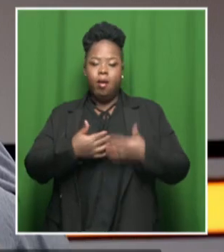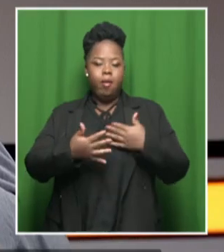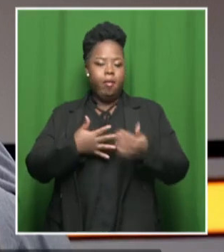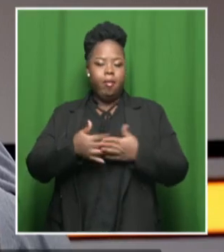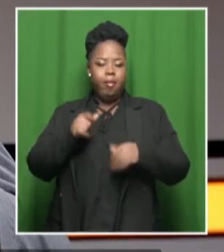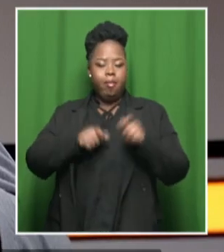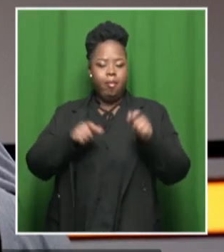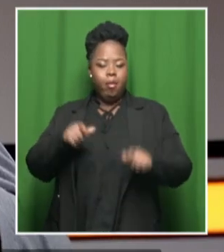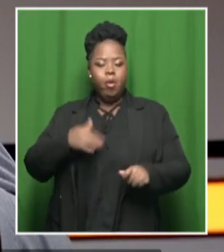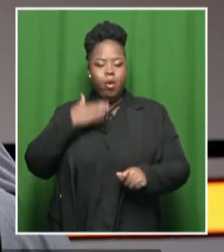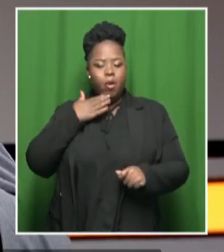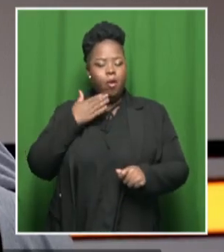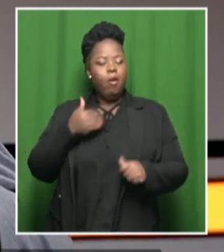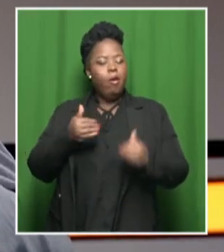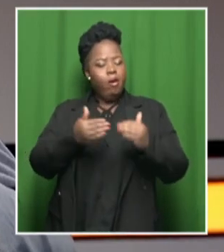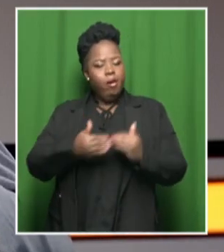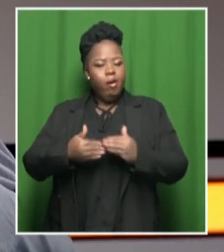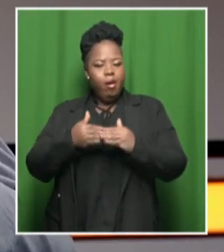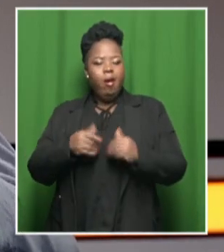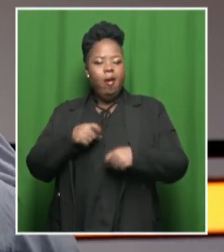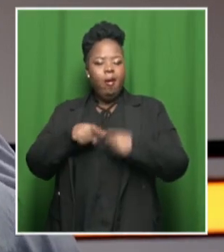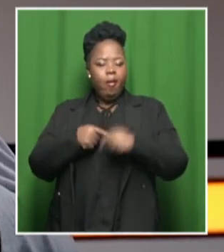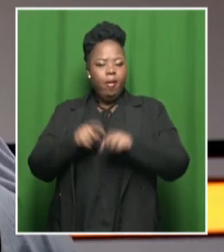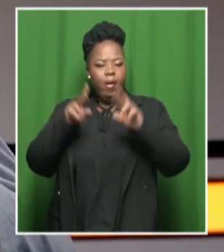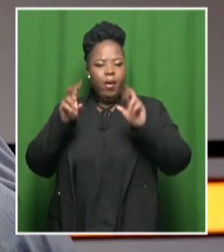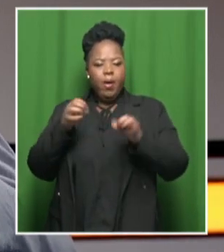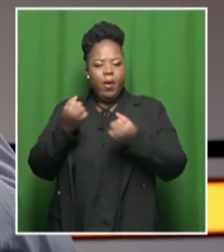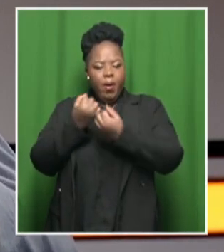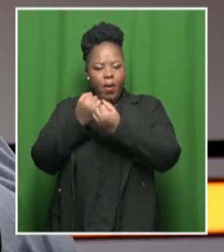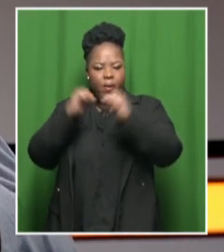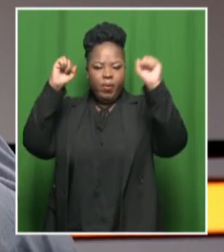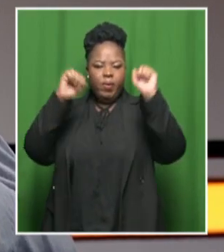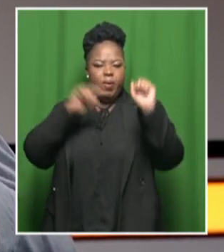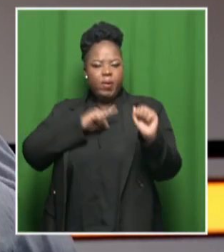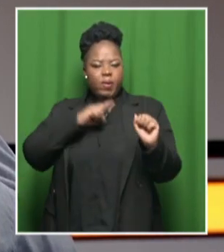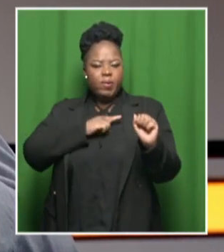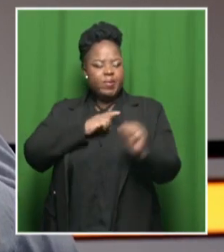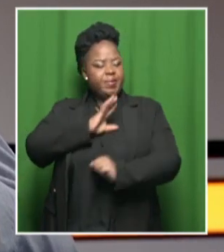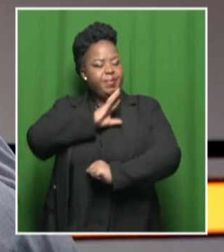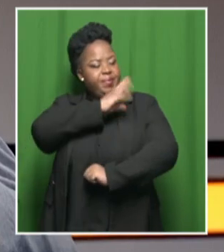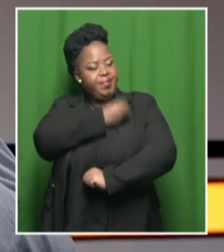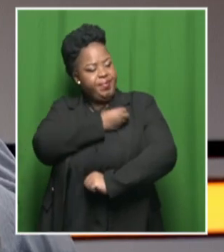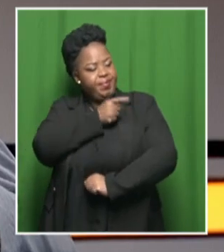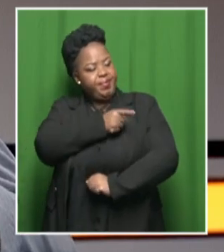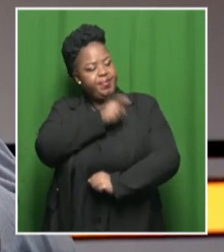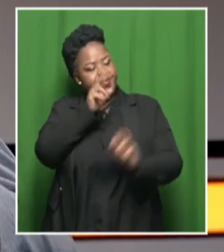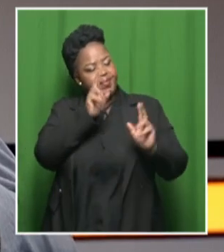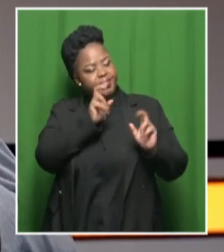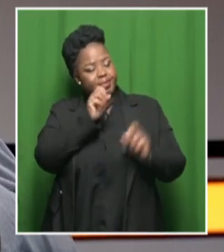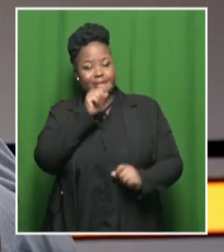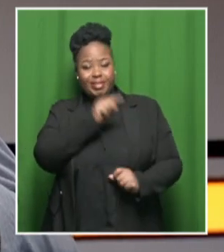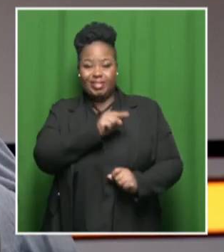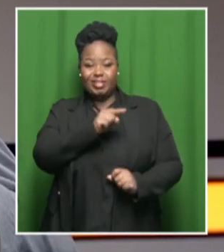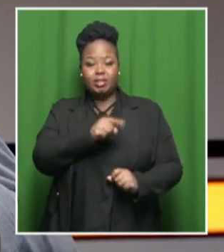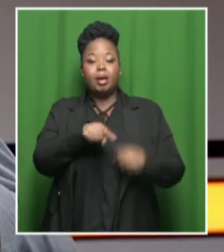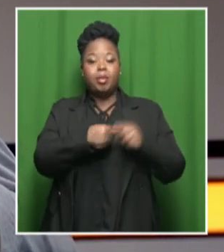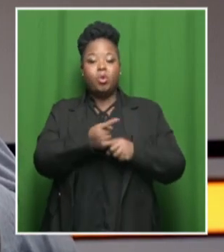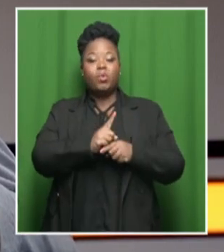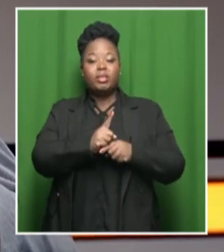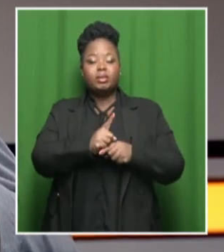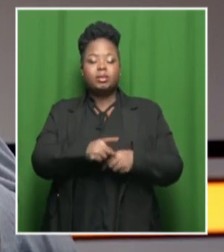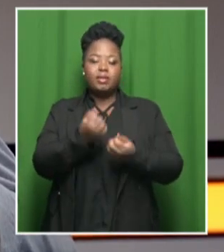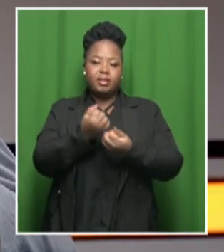the issue of liberation, because the issue of Palestine, beyond Palestine, it is an issue of